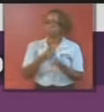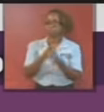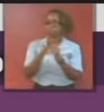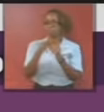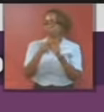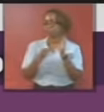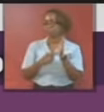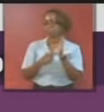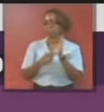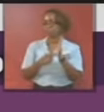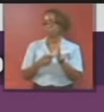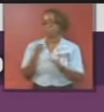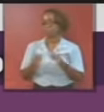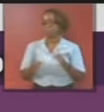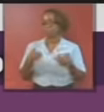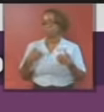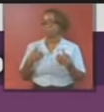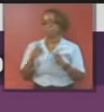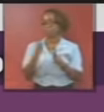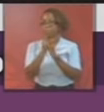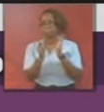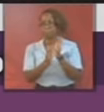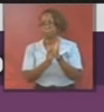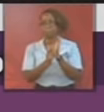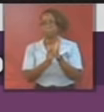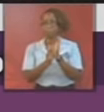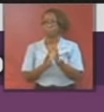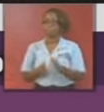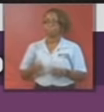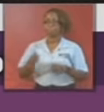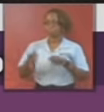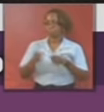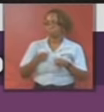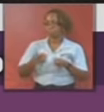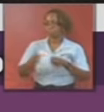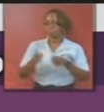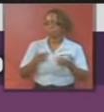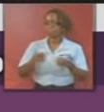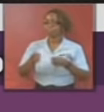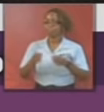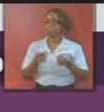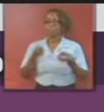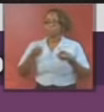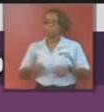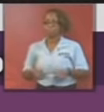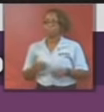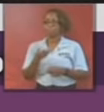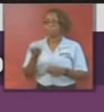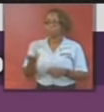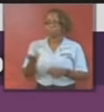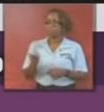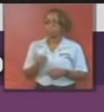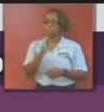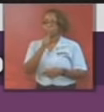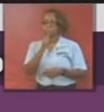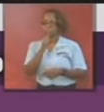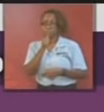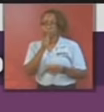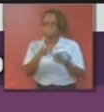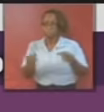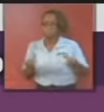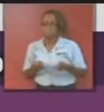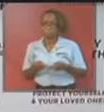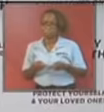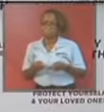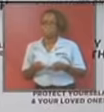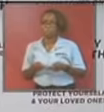to govern these types of activities on private property, and also to ensure equity? Thank you very much, Ms.